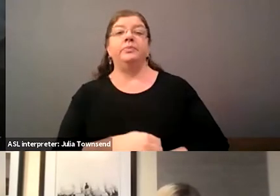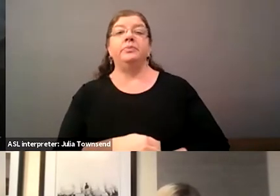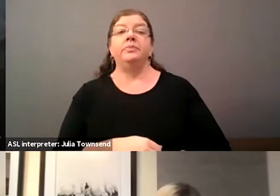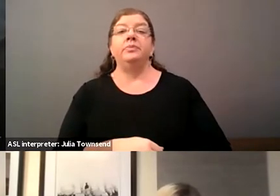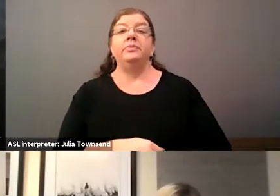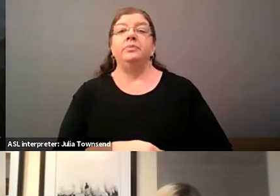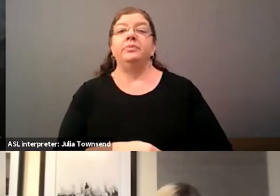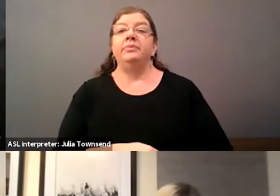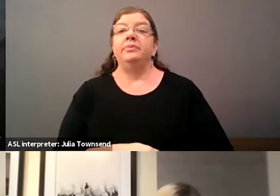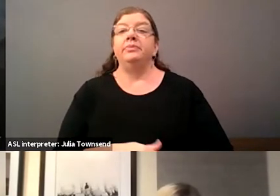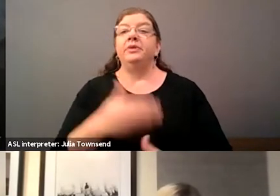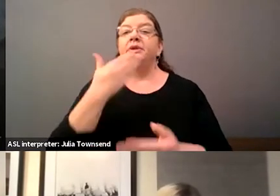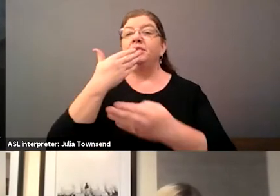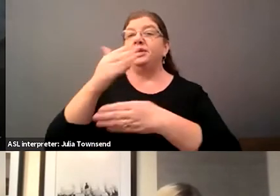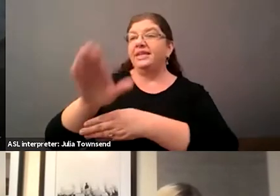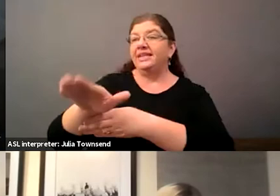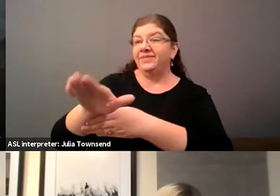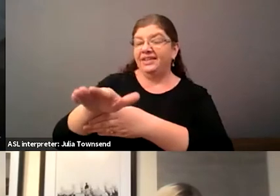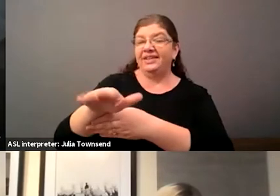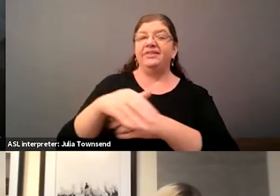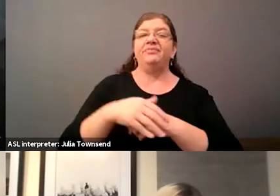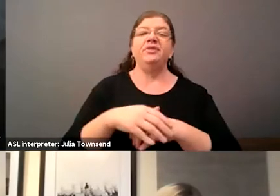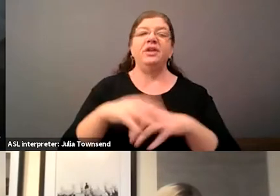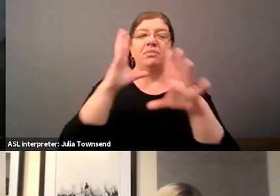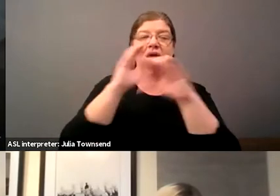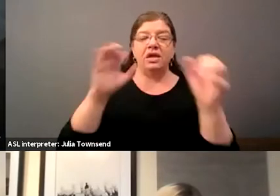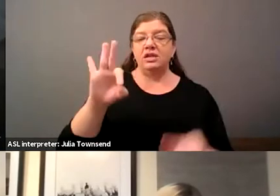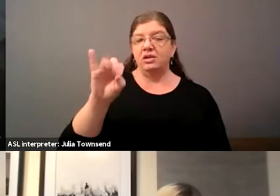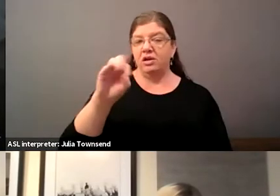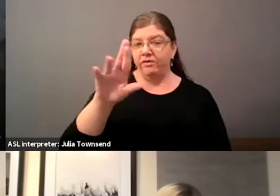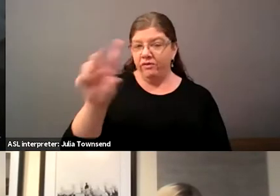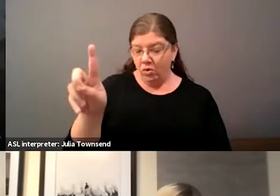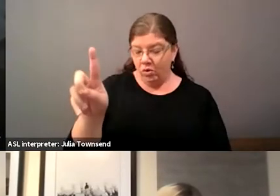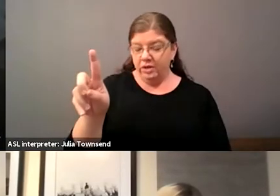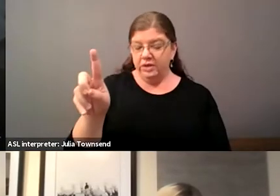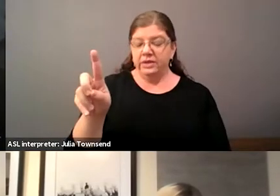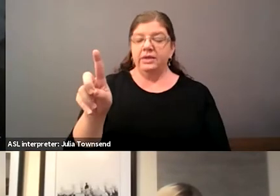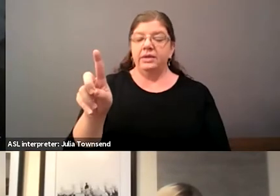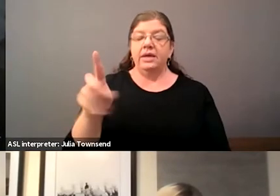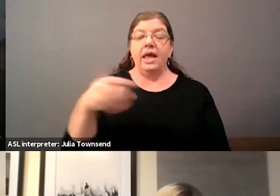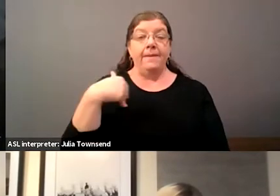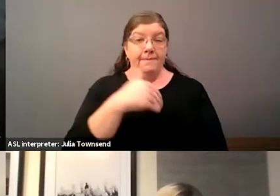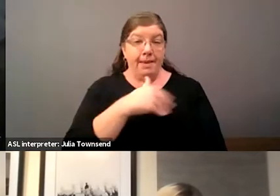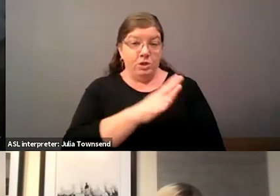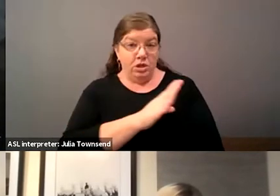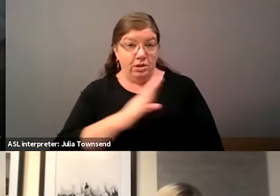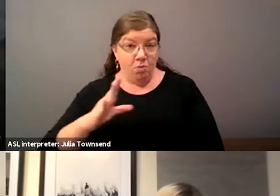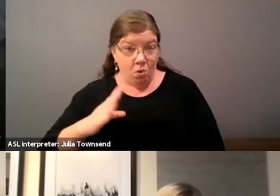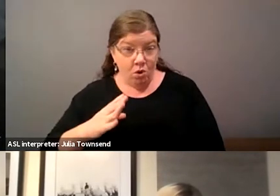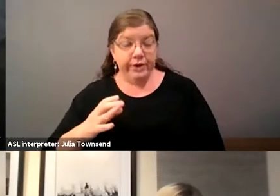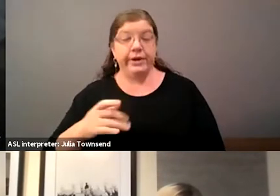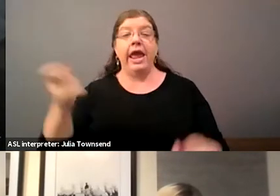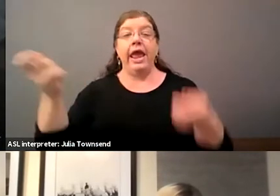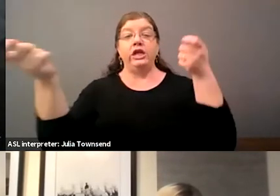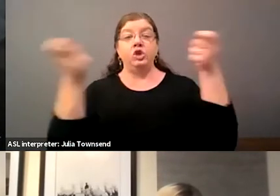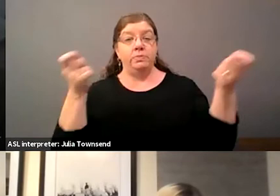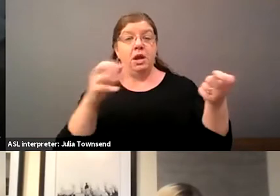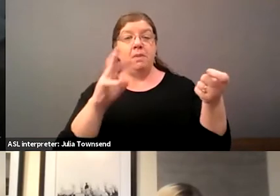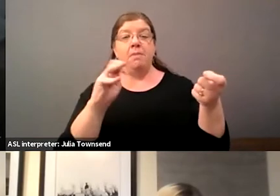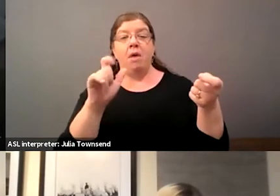uh good evening um president ford and uh members of the board and superintendent maldonado